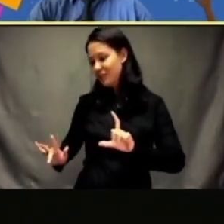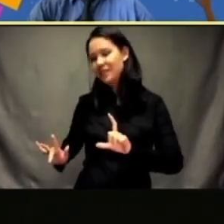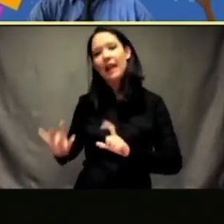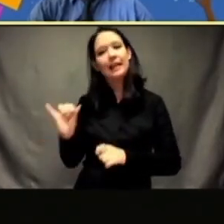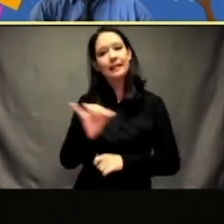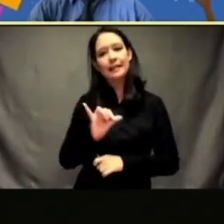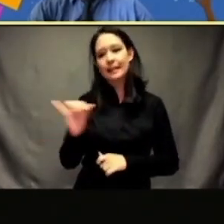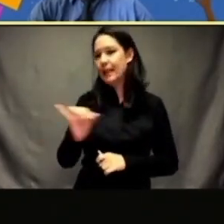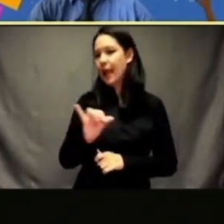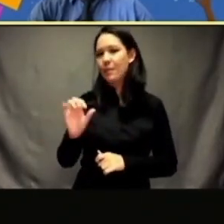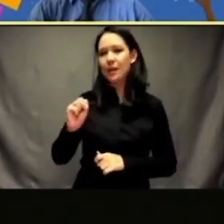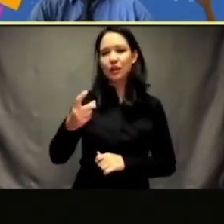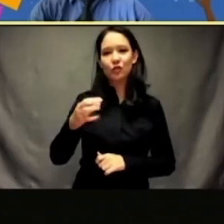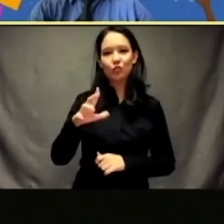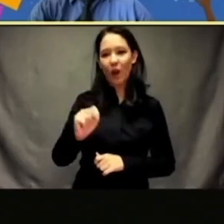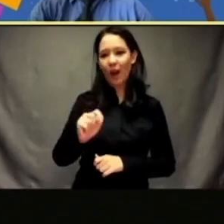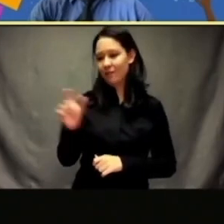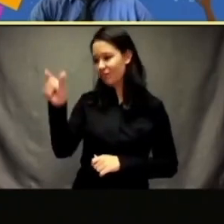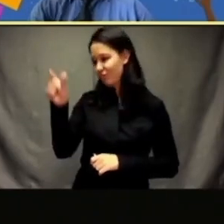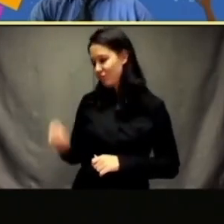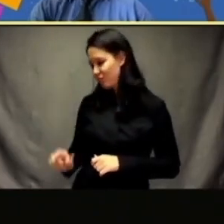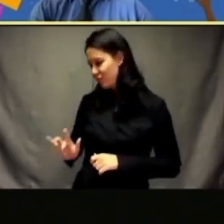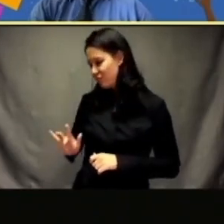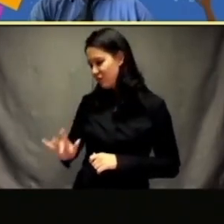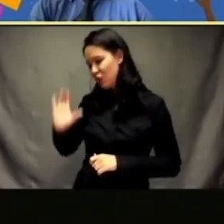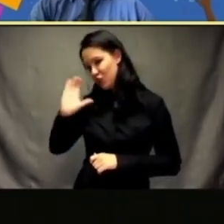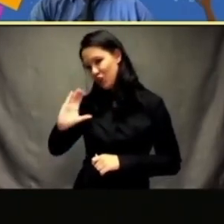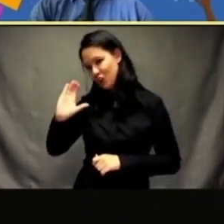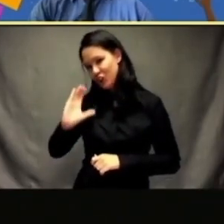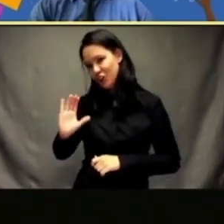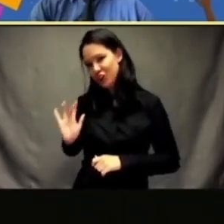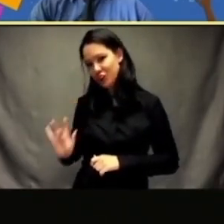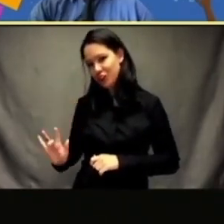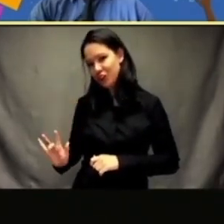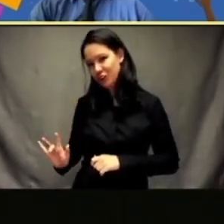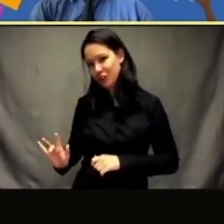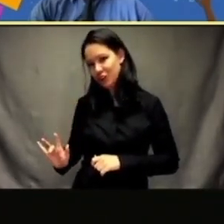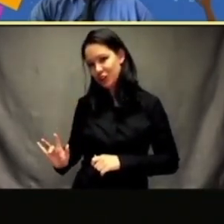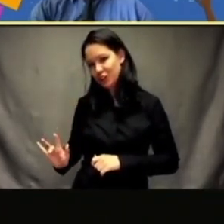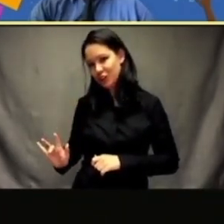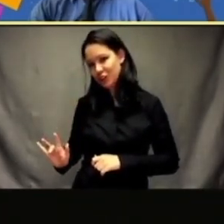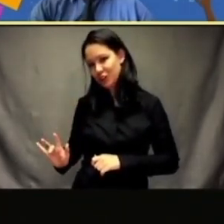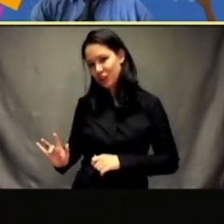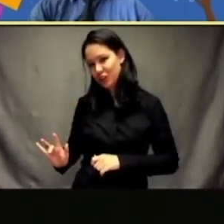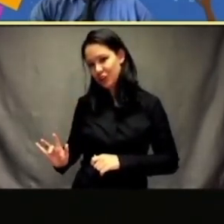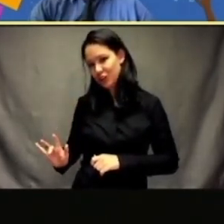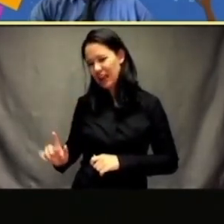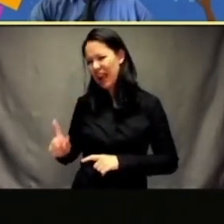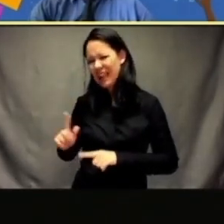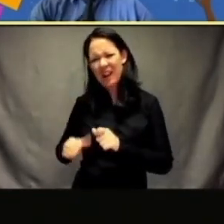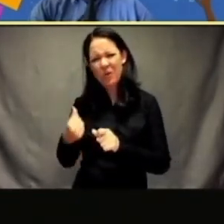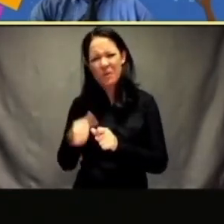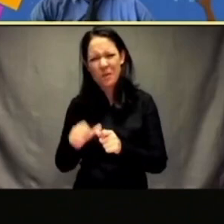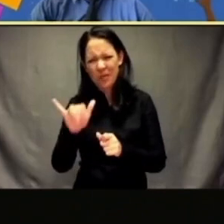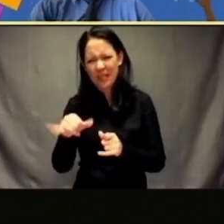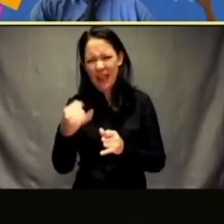way as you do the sprites. You click here on the search. And I can't remember the name of the backdrop,